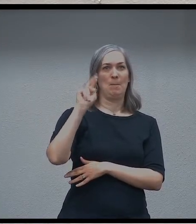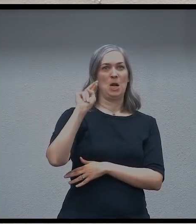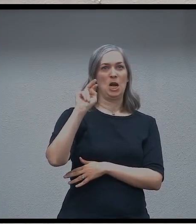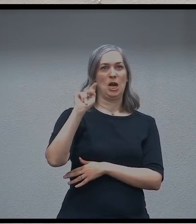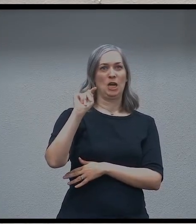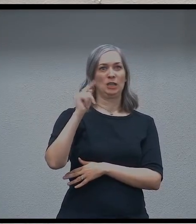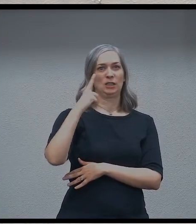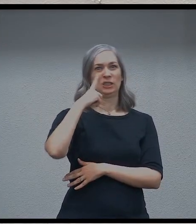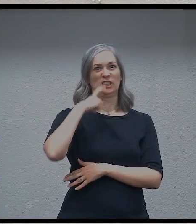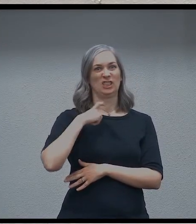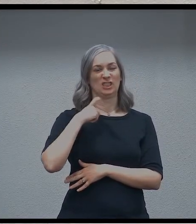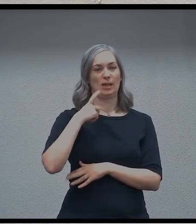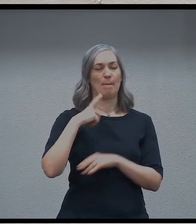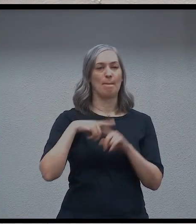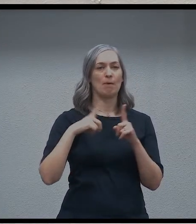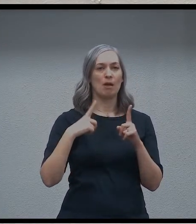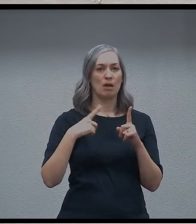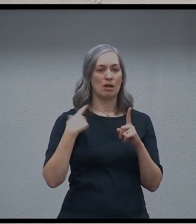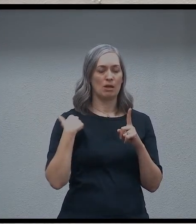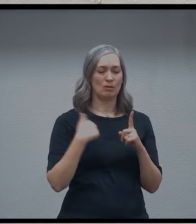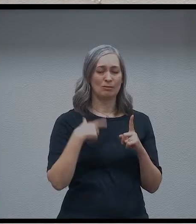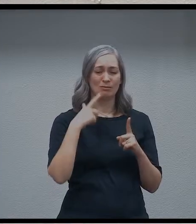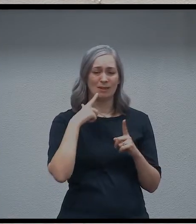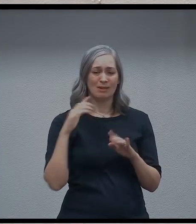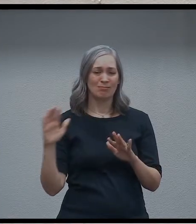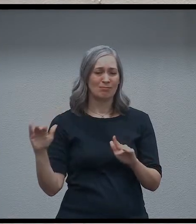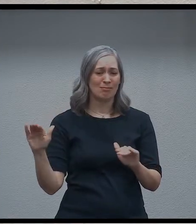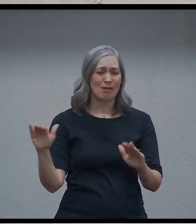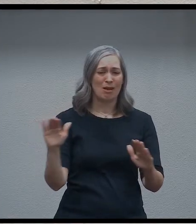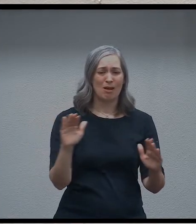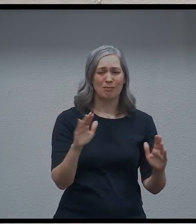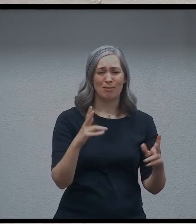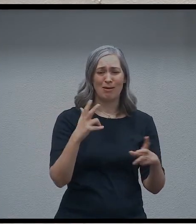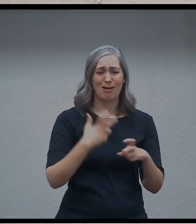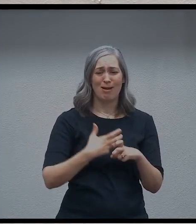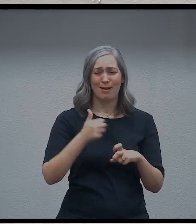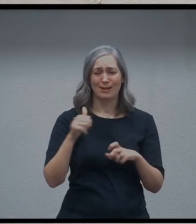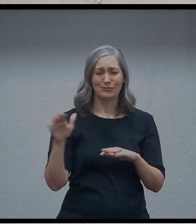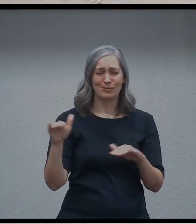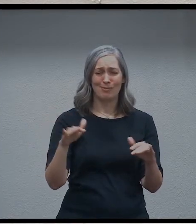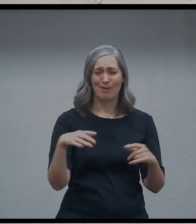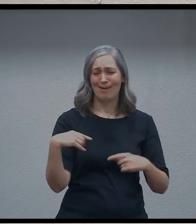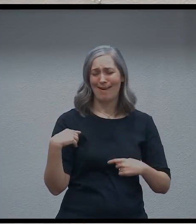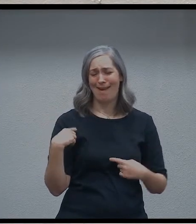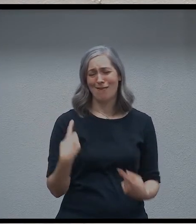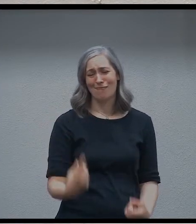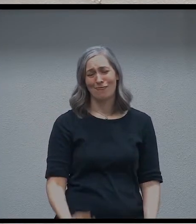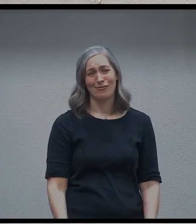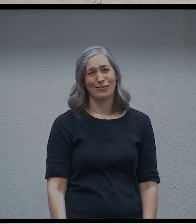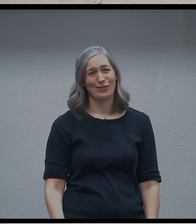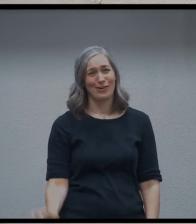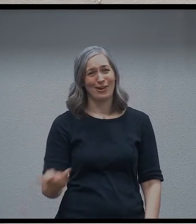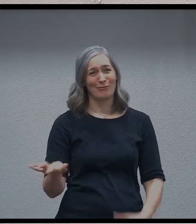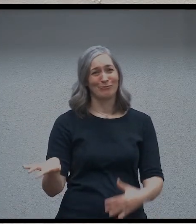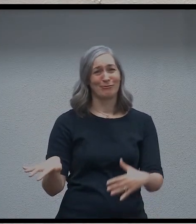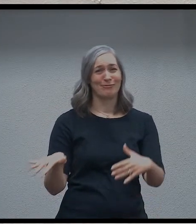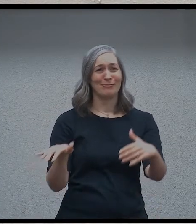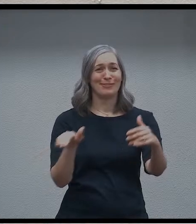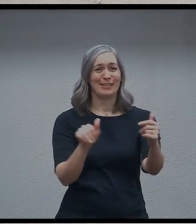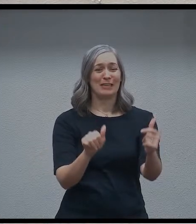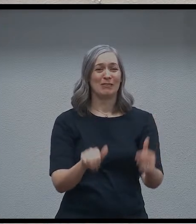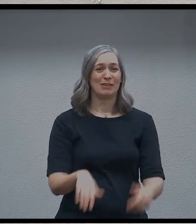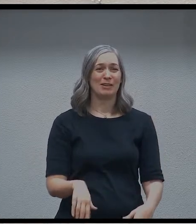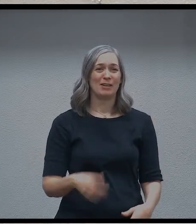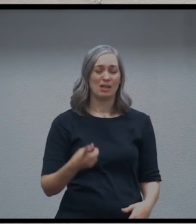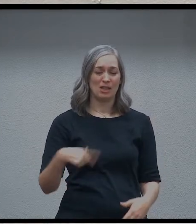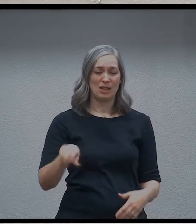saying goodbye, that was the most hardest goodbye I think I've ever experienced. Because as we were leaving,